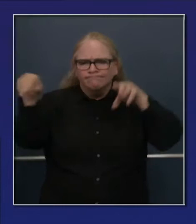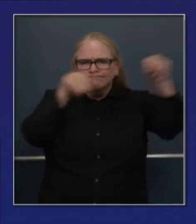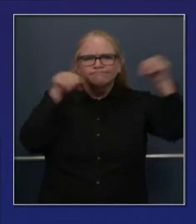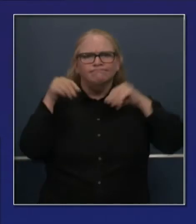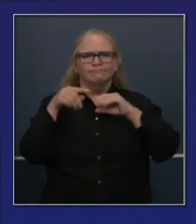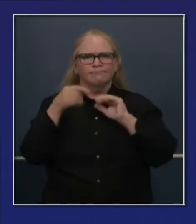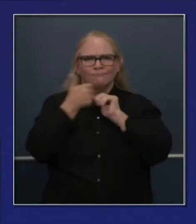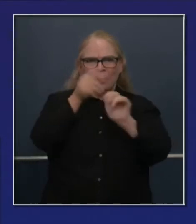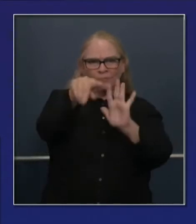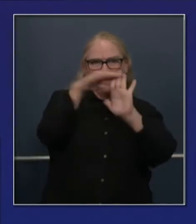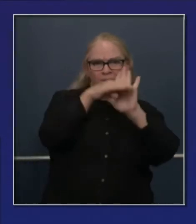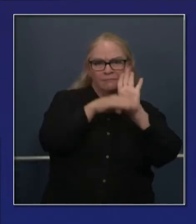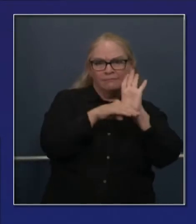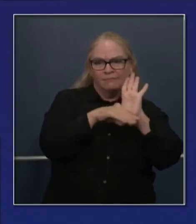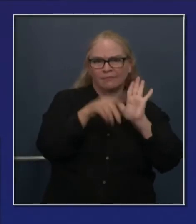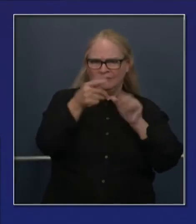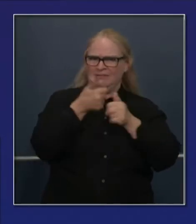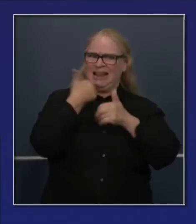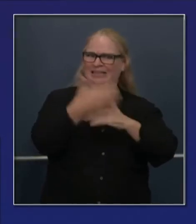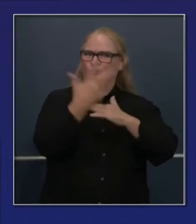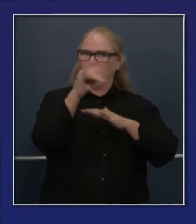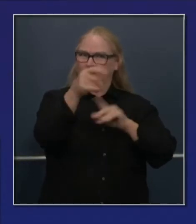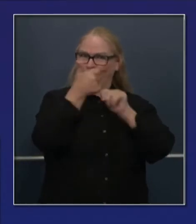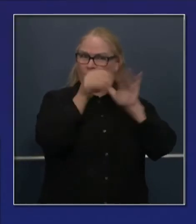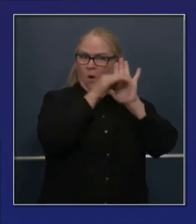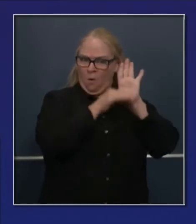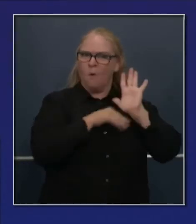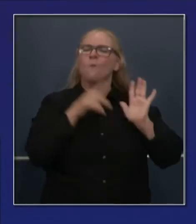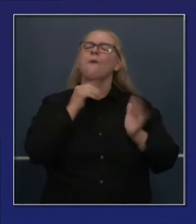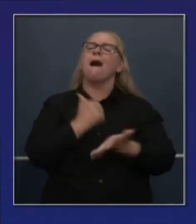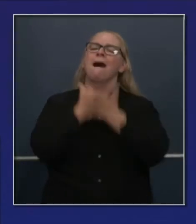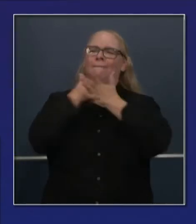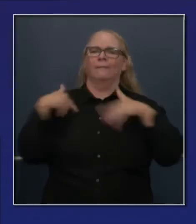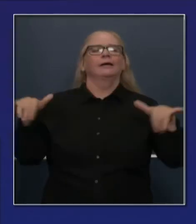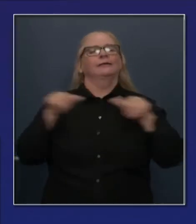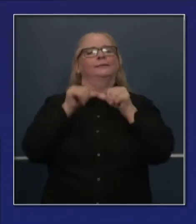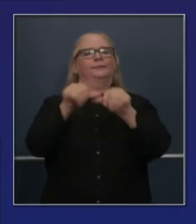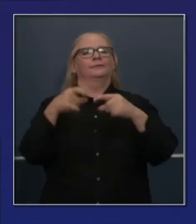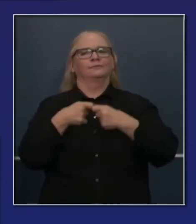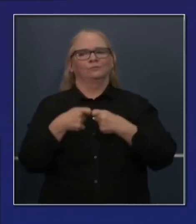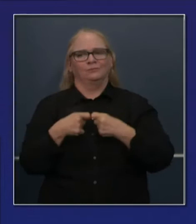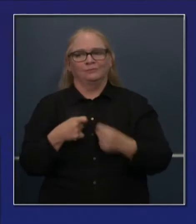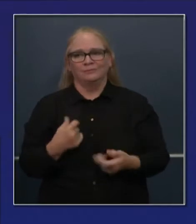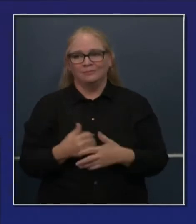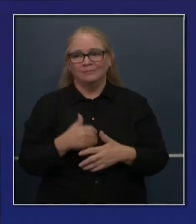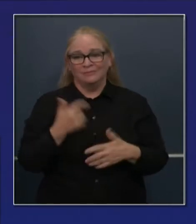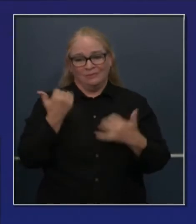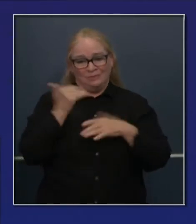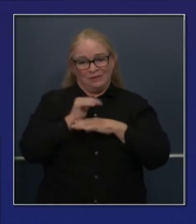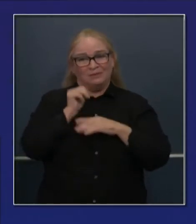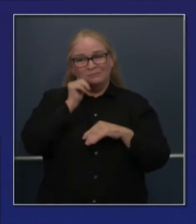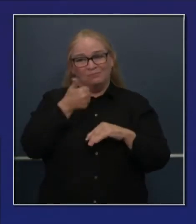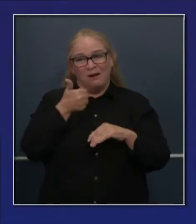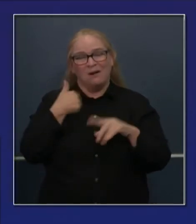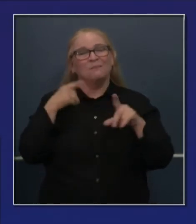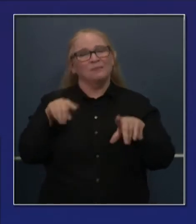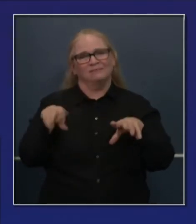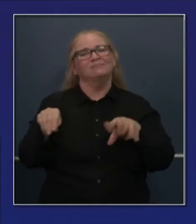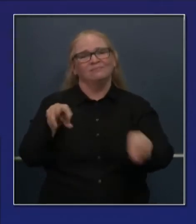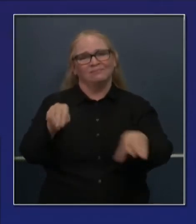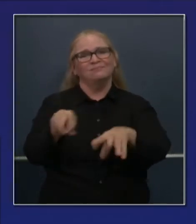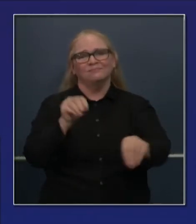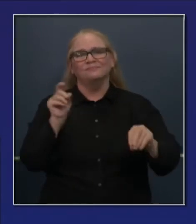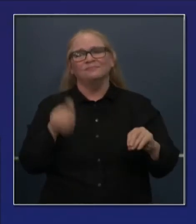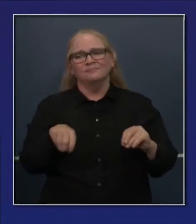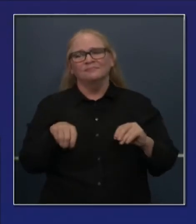impacts of de-energization that we're likely to experience this evening and tomorrow evening in particular. By setting your